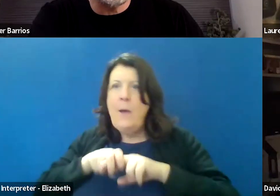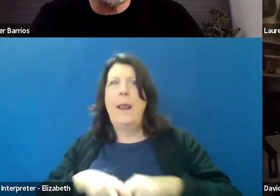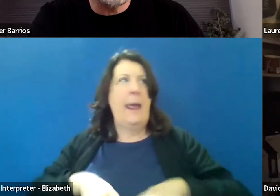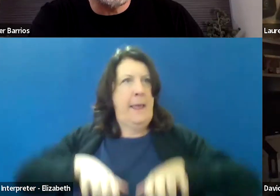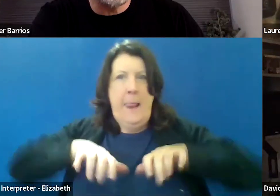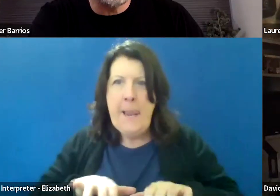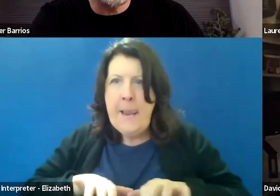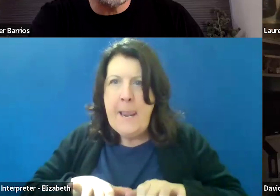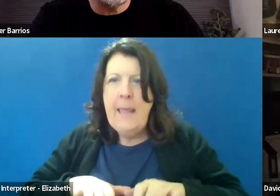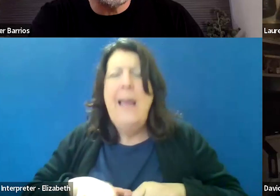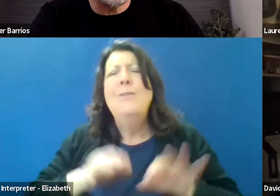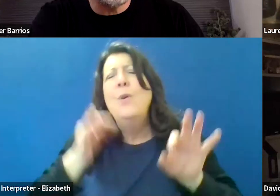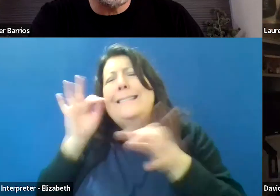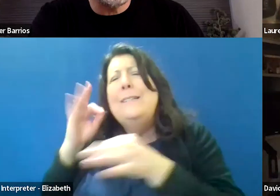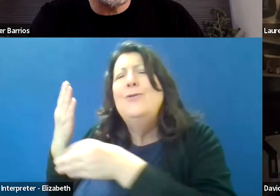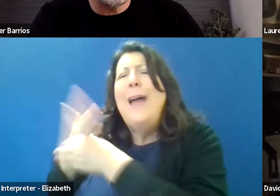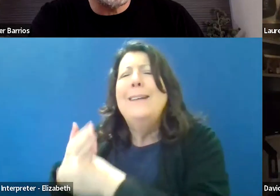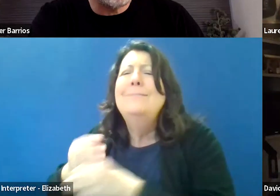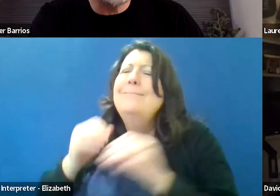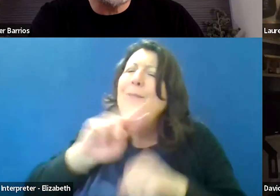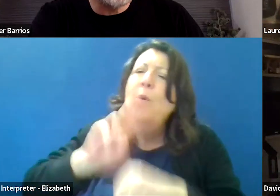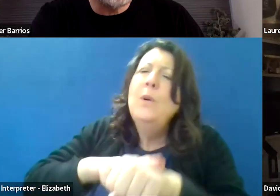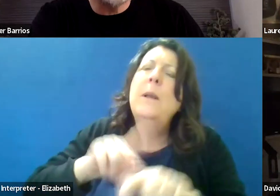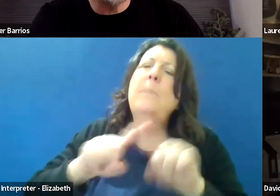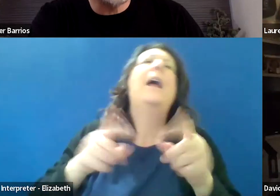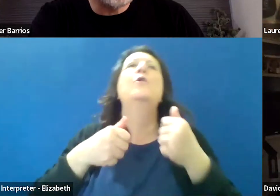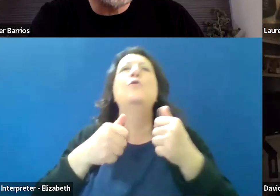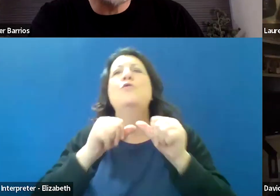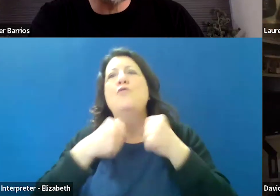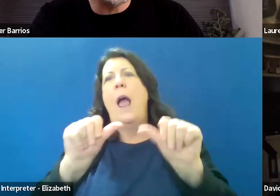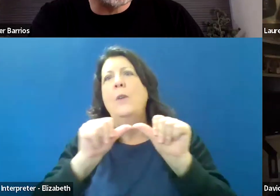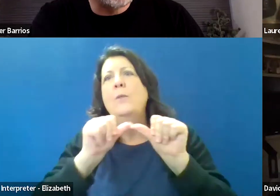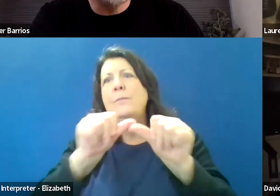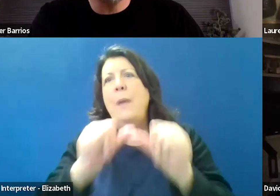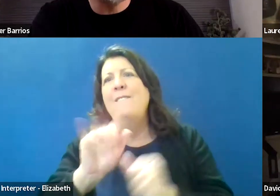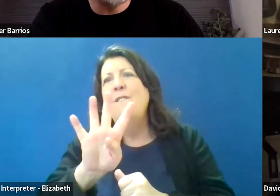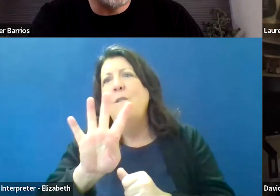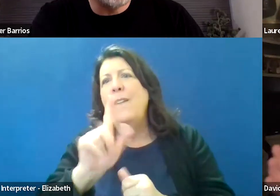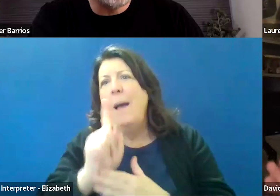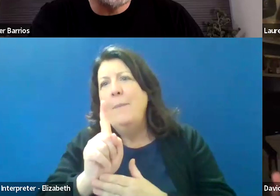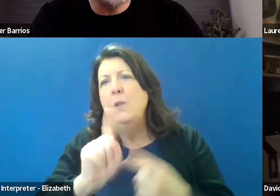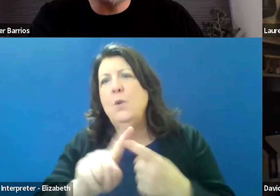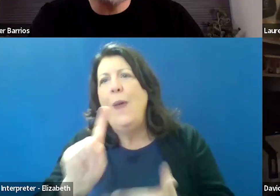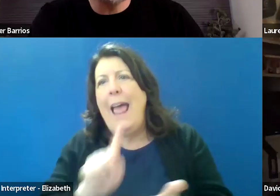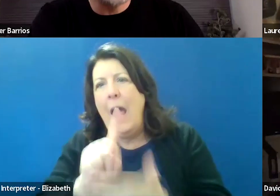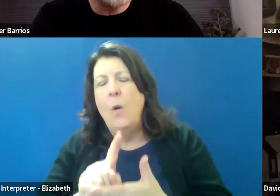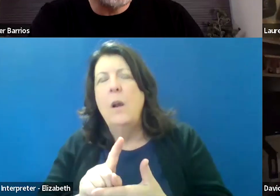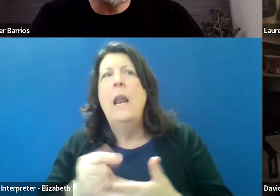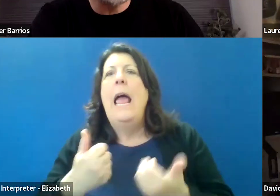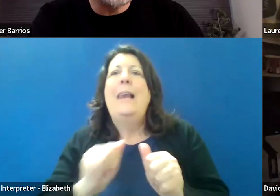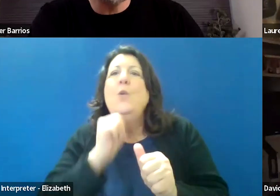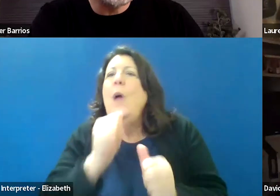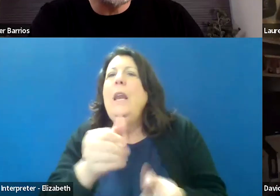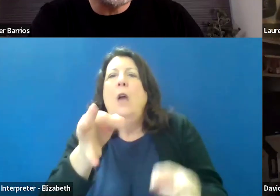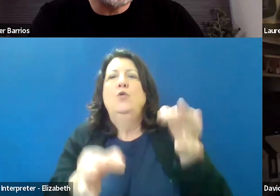for like 45 minutes out of the hour and just sort of work it. What am I thinking? What am I feeling? I try not to judge it, you know?